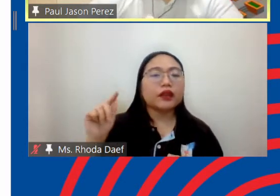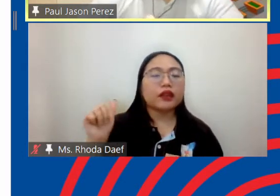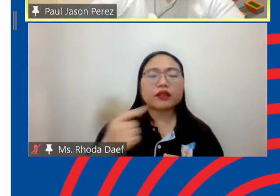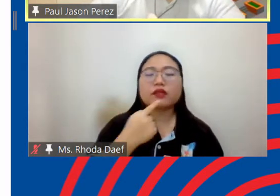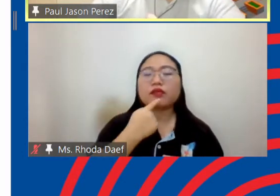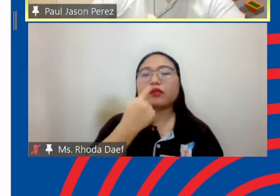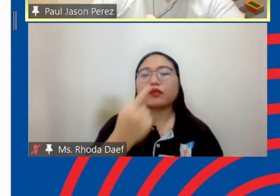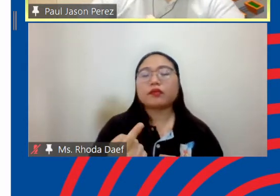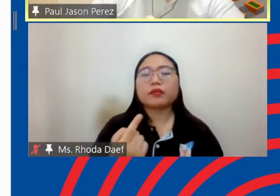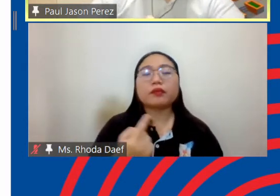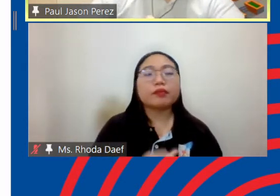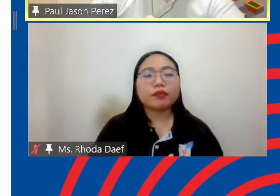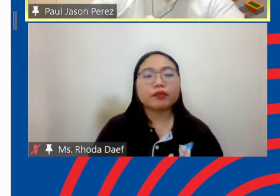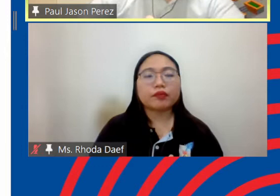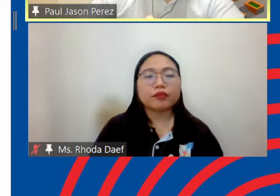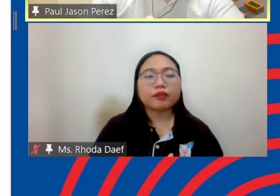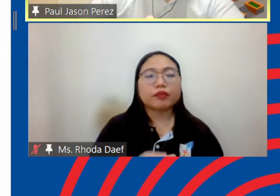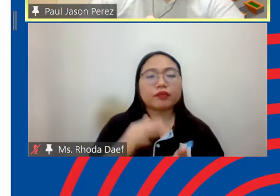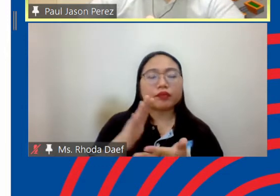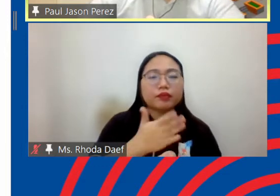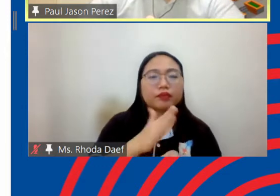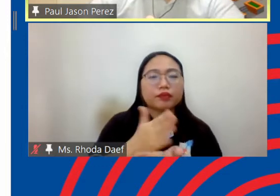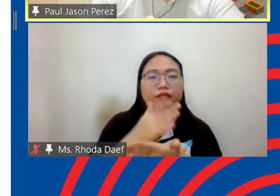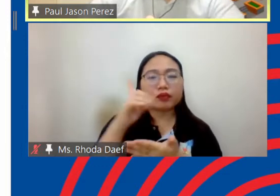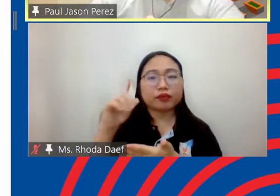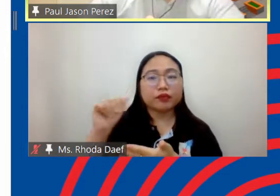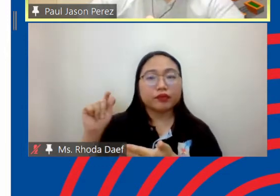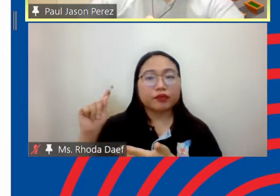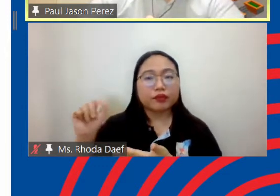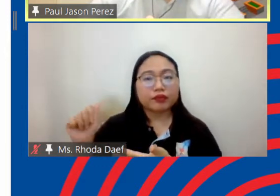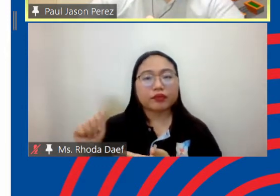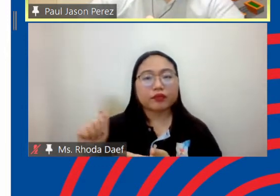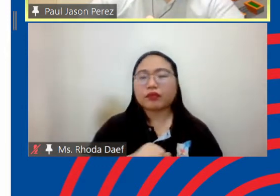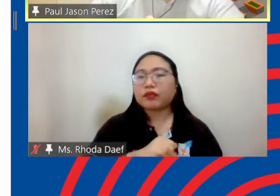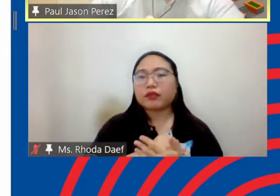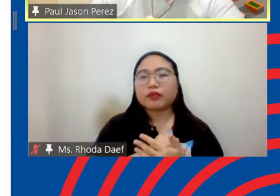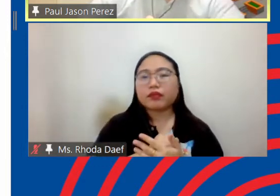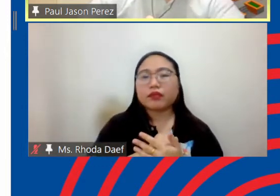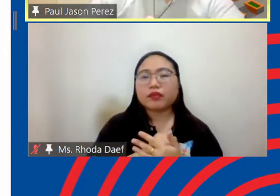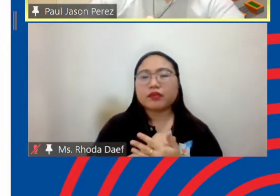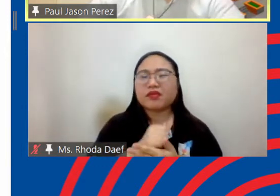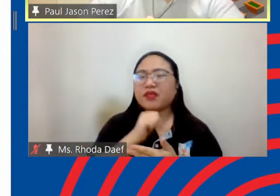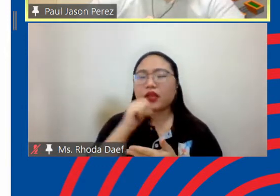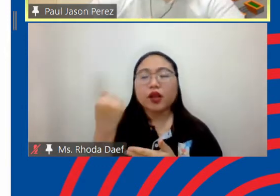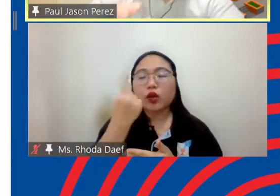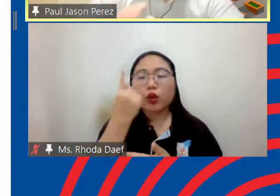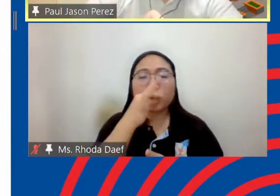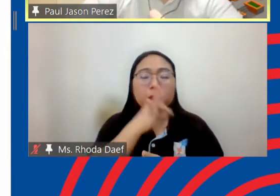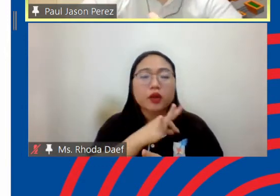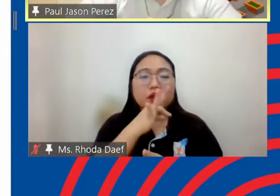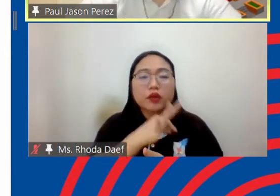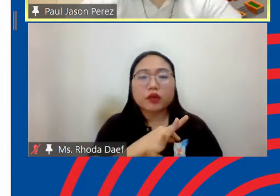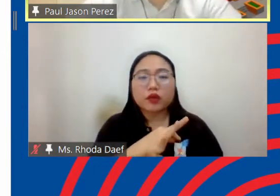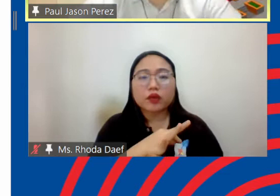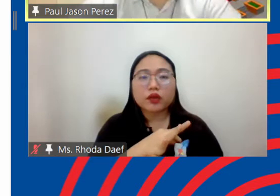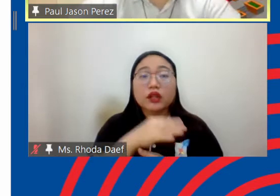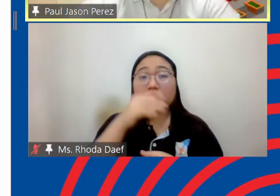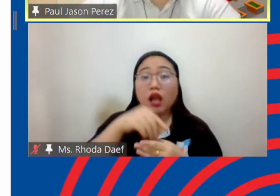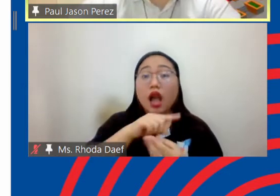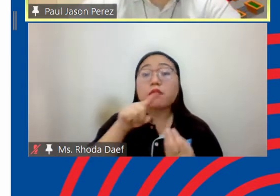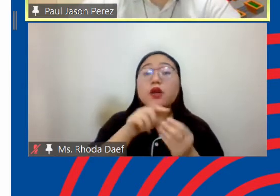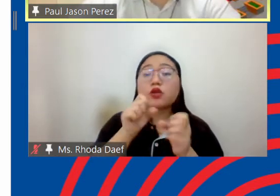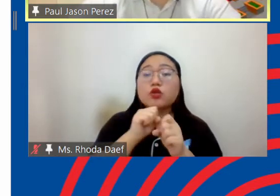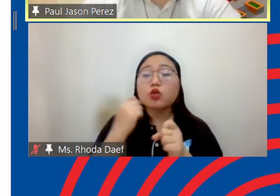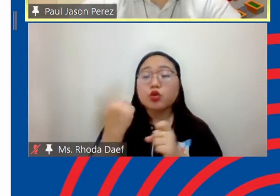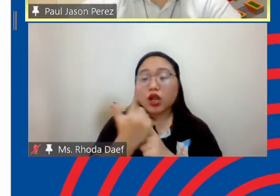that data sharing doesn't just benefit. No, this is in the field of social